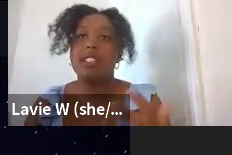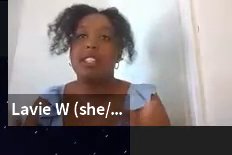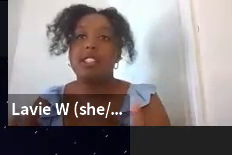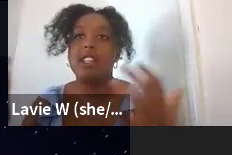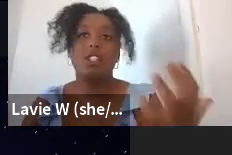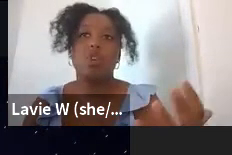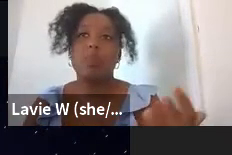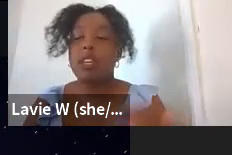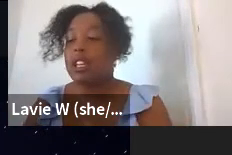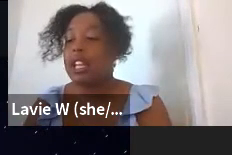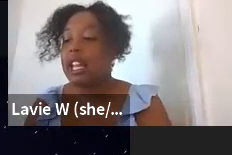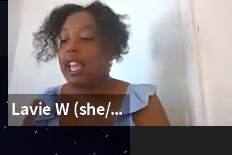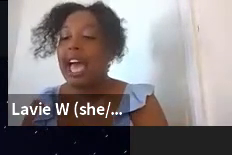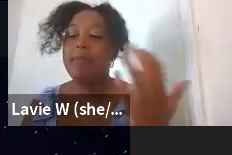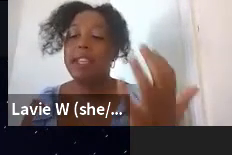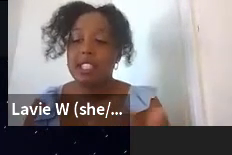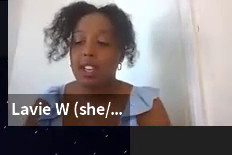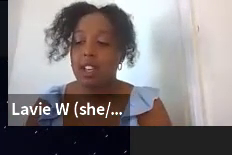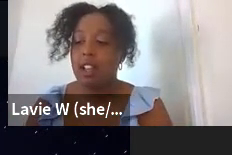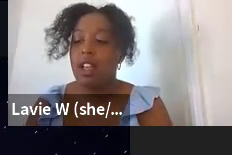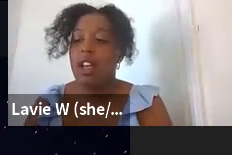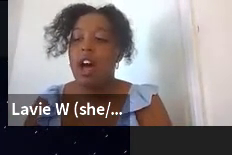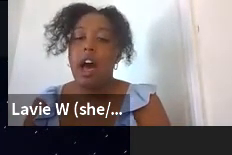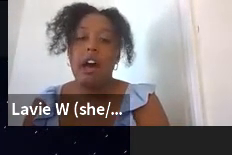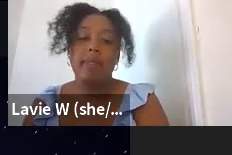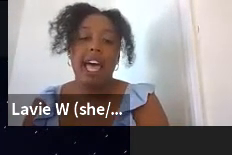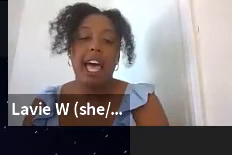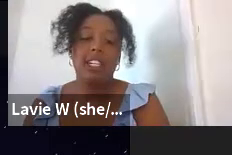about things like dystopian, like Handmaid's Tale,